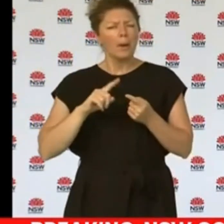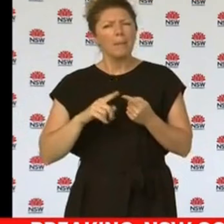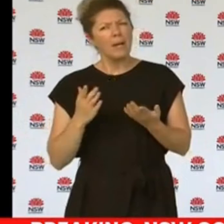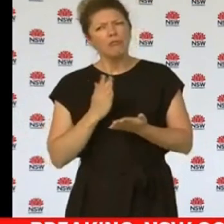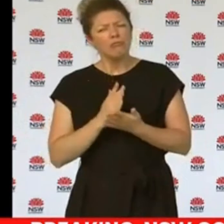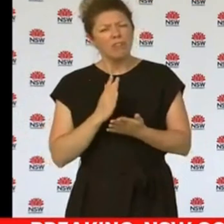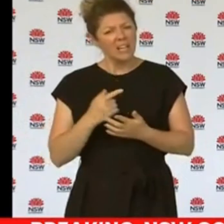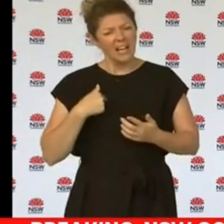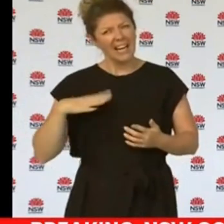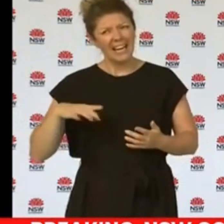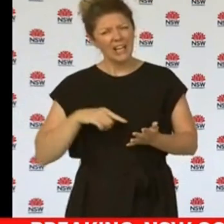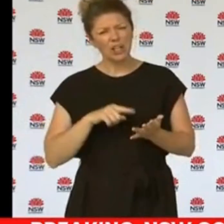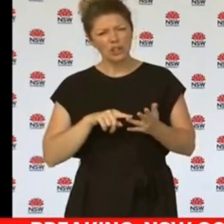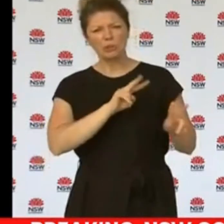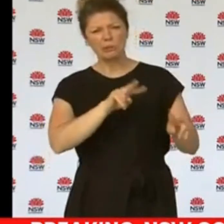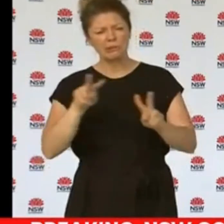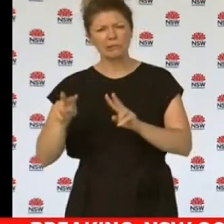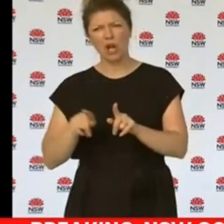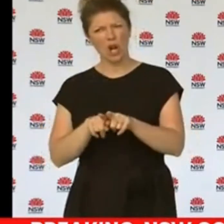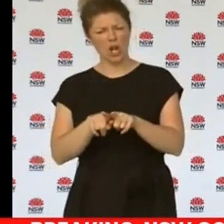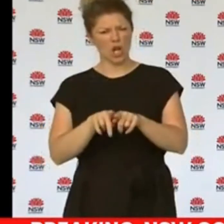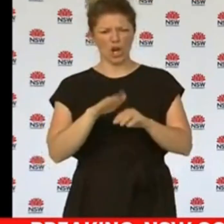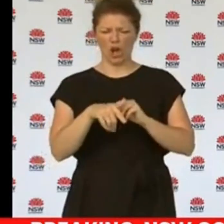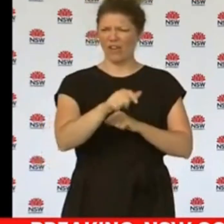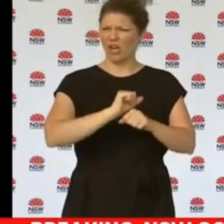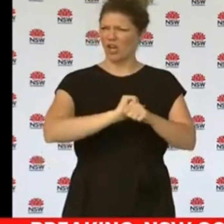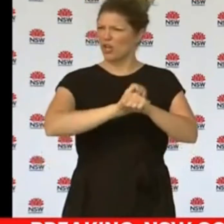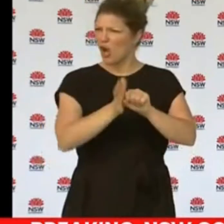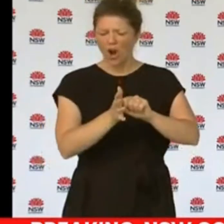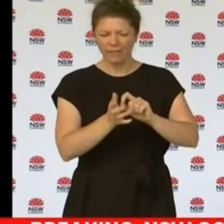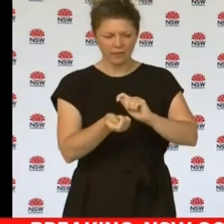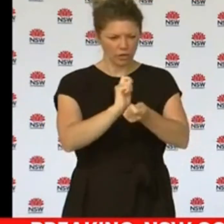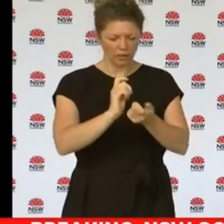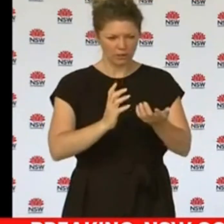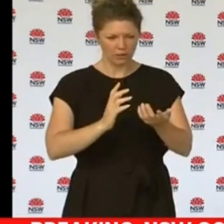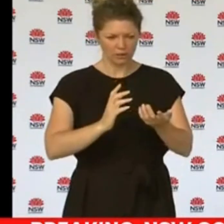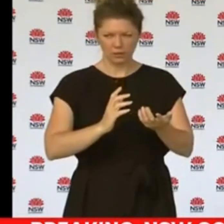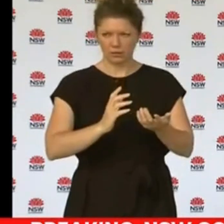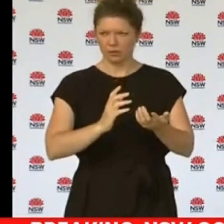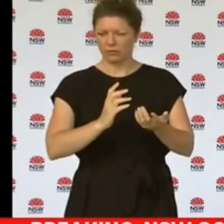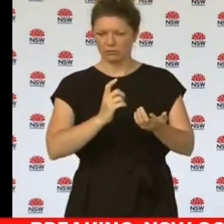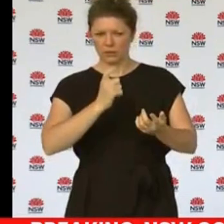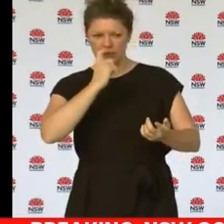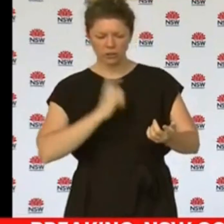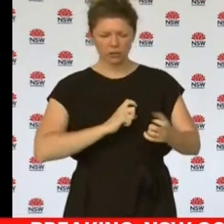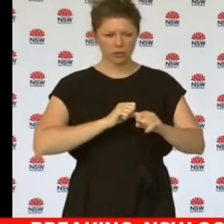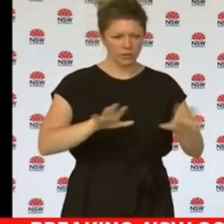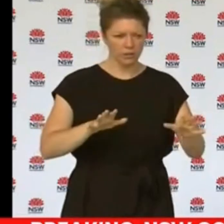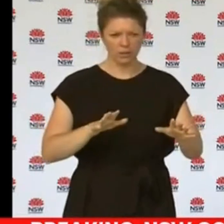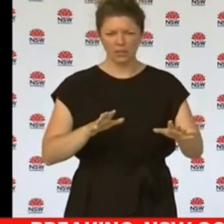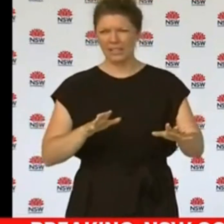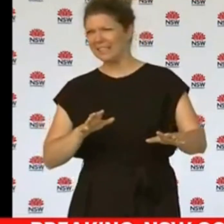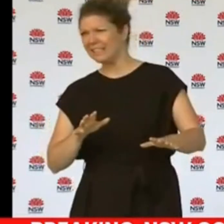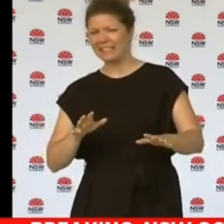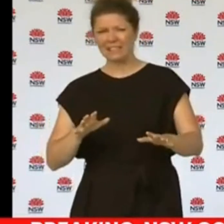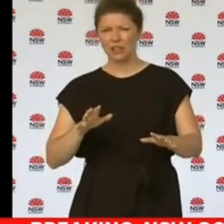to be also a year where we have to learn about the virus and how we work with it in a